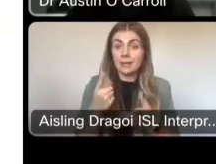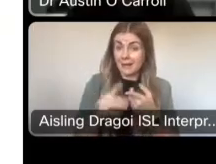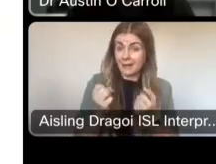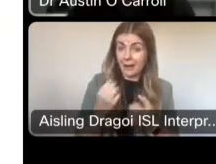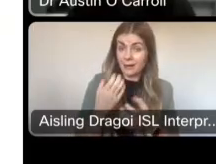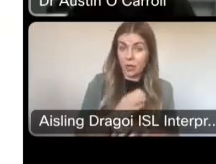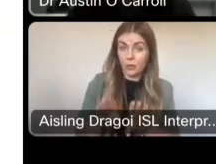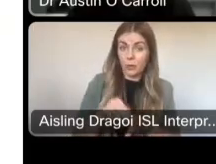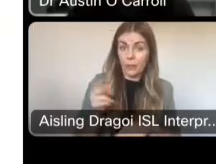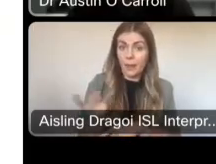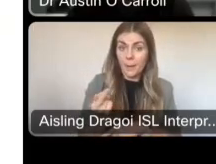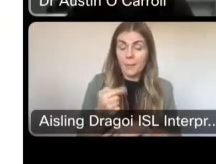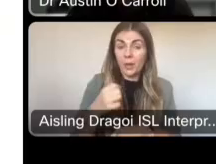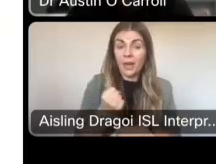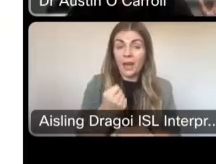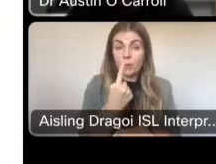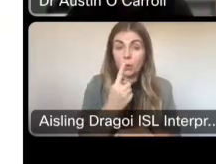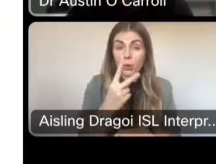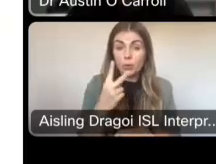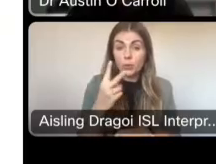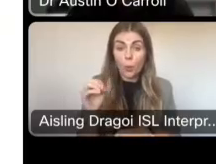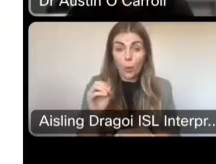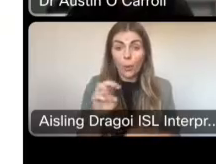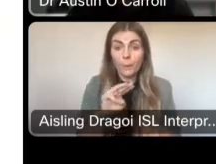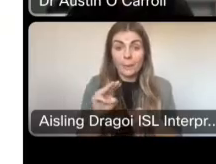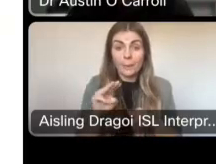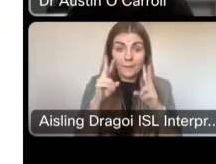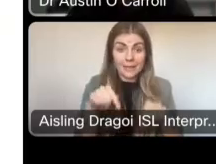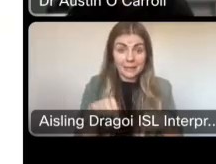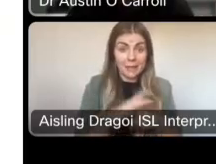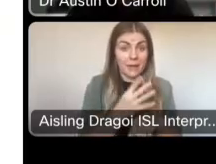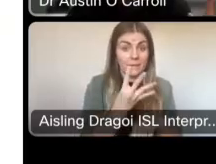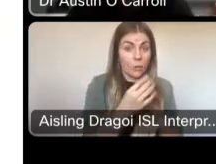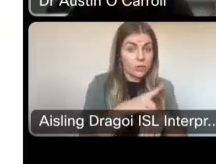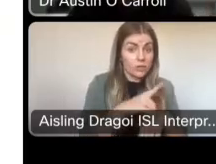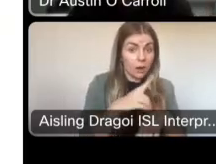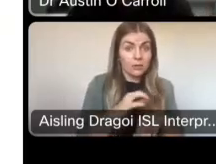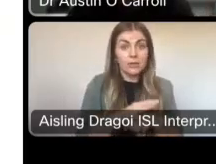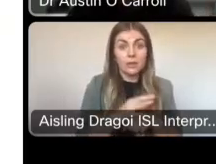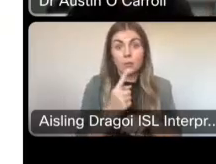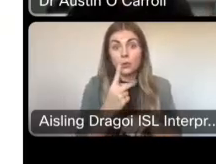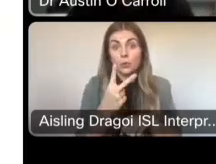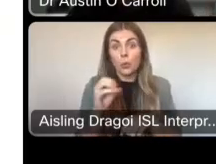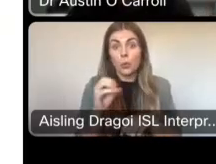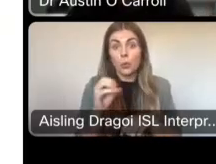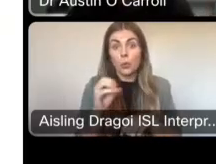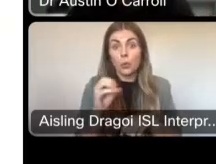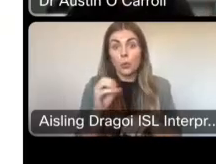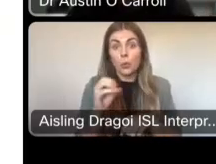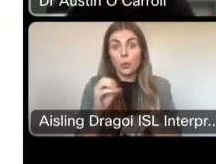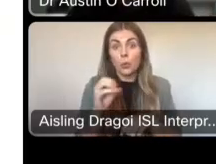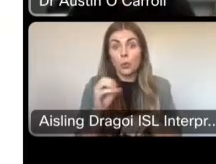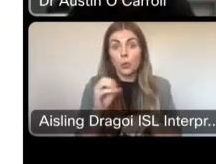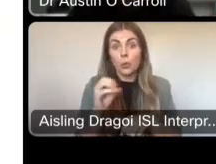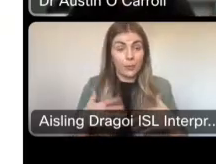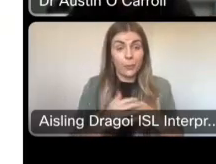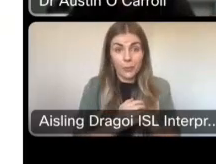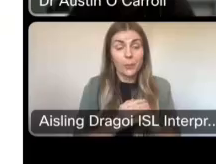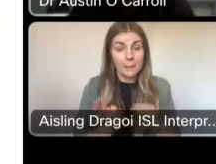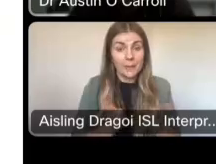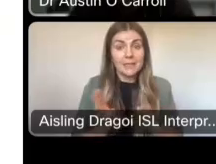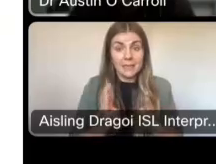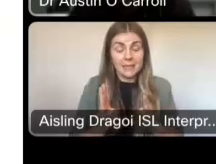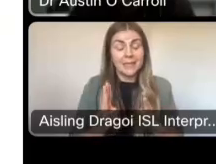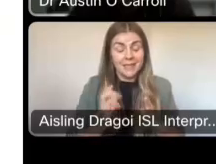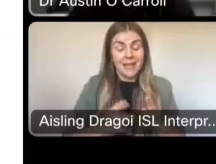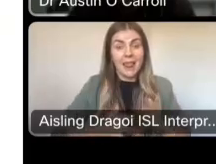have 120 people visit this place. We have 4 doctors, and we have 120 and a nurse, and 120 people every morning. So it's a lively